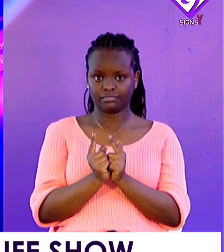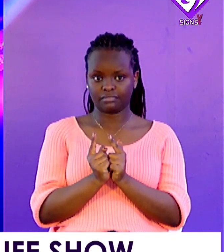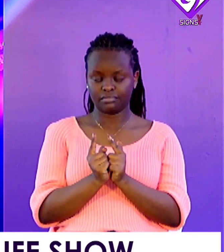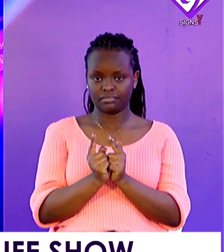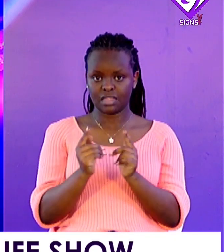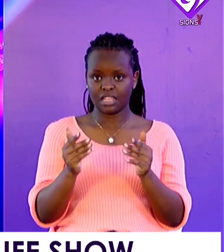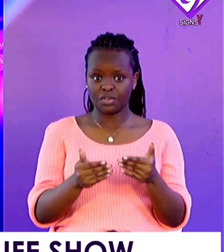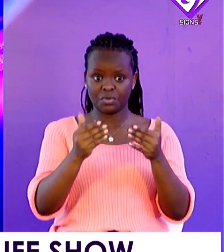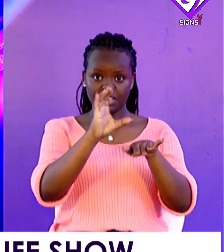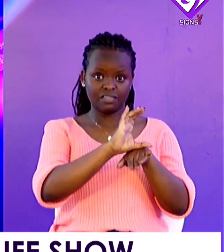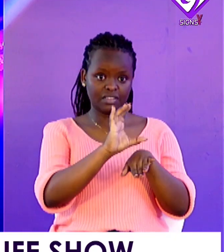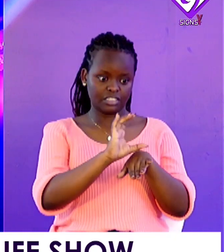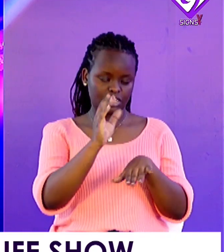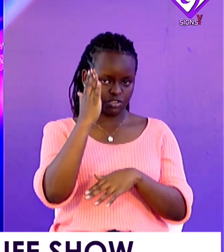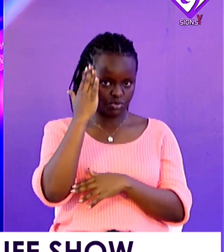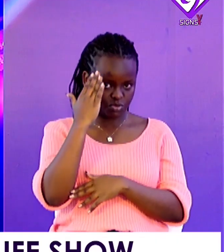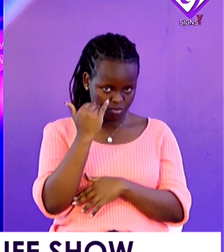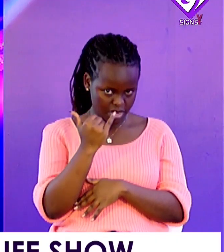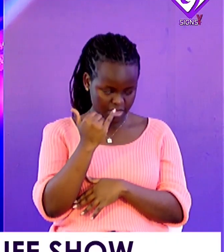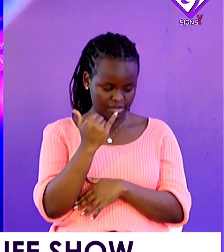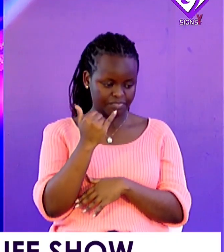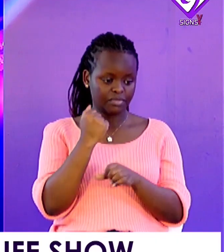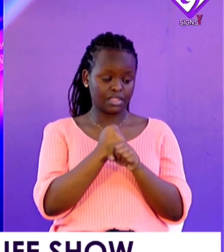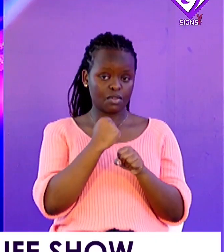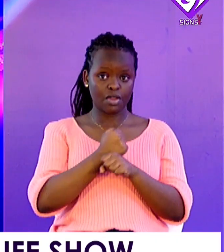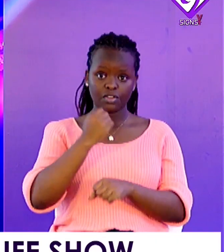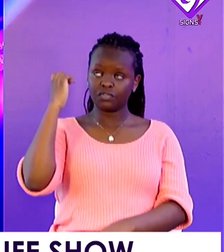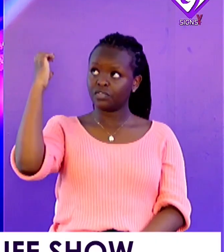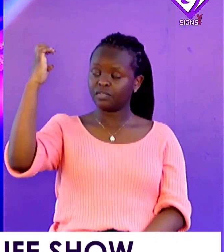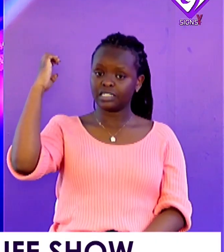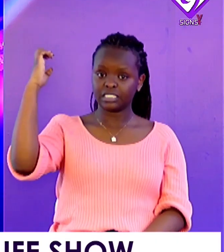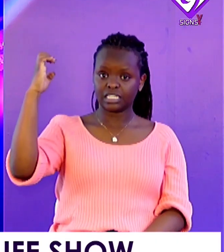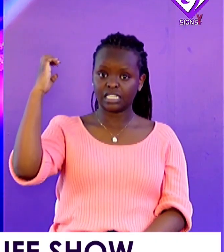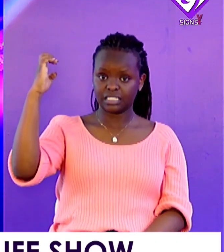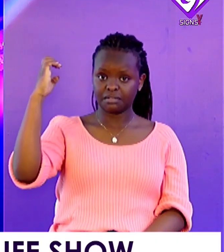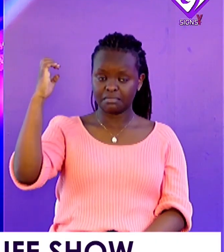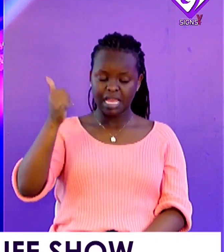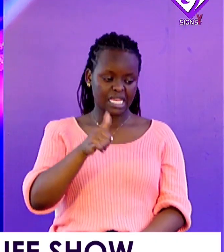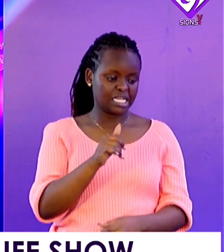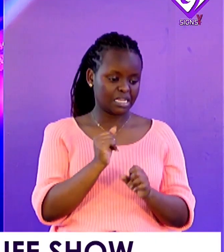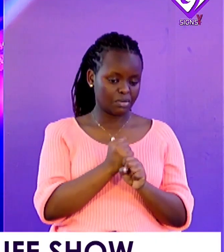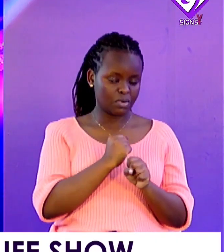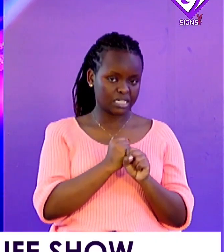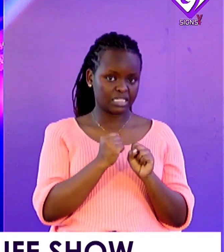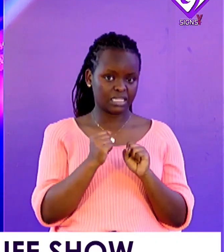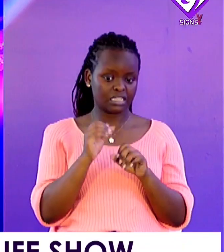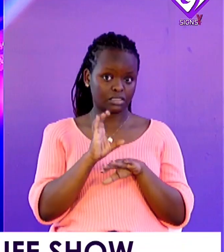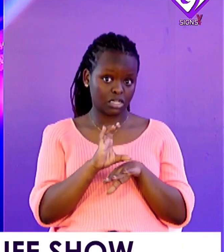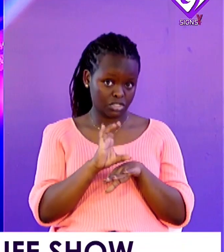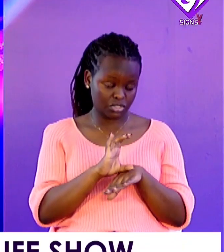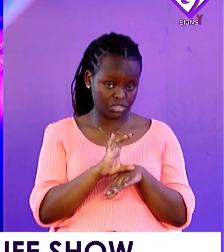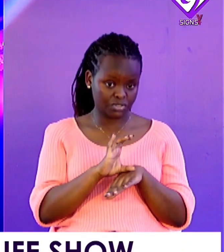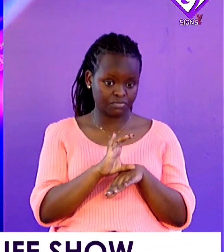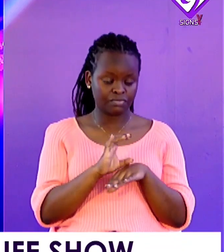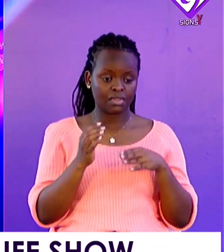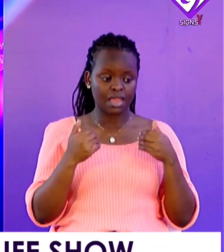give in the church because the work of evangelism or any work in the church, Yeah. there are